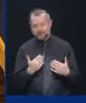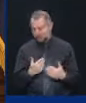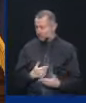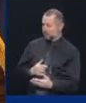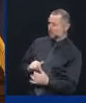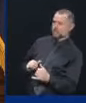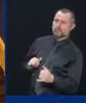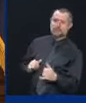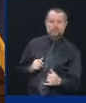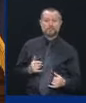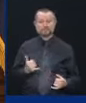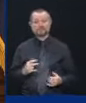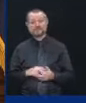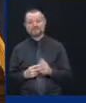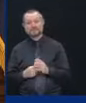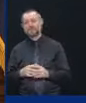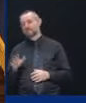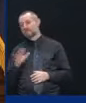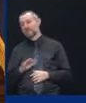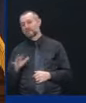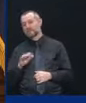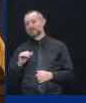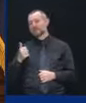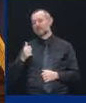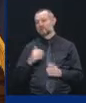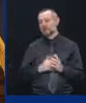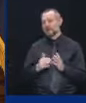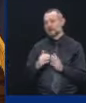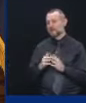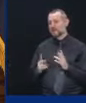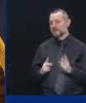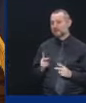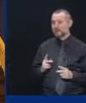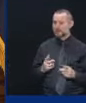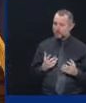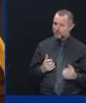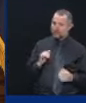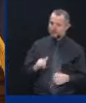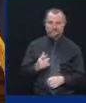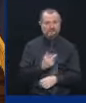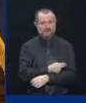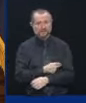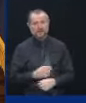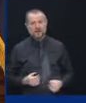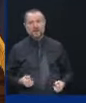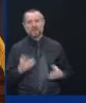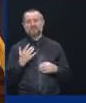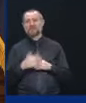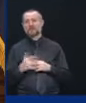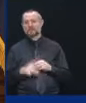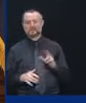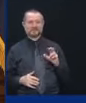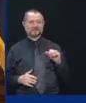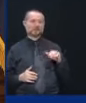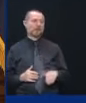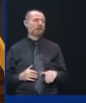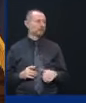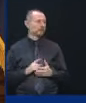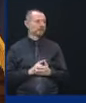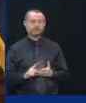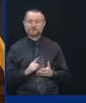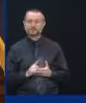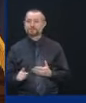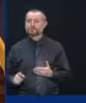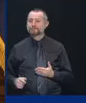have roughly 10 million people every week chasing 300,000 vaccines. And you have people who sit on a